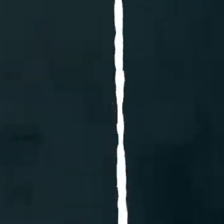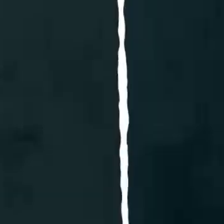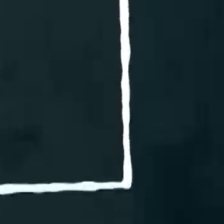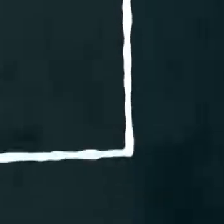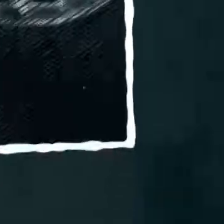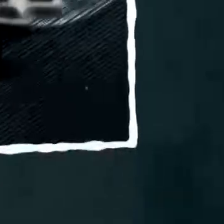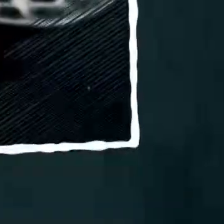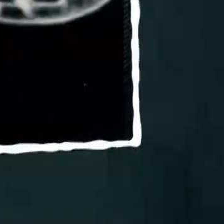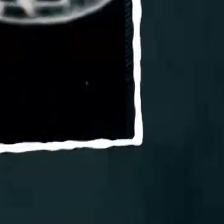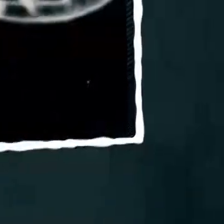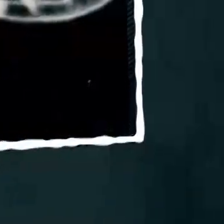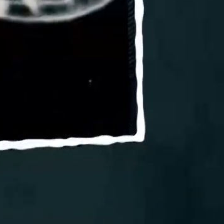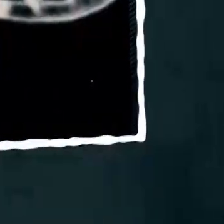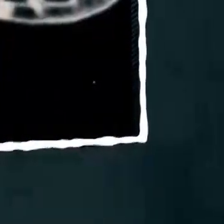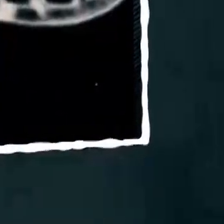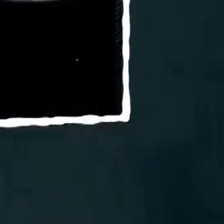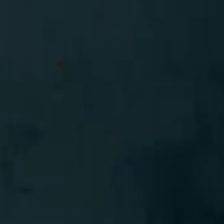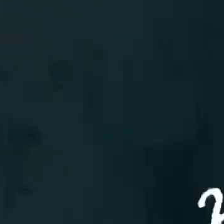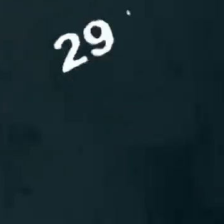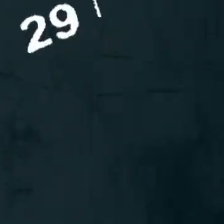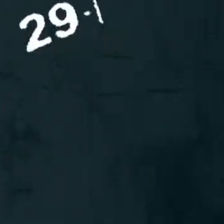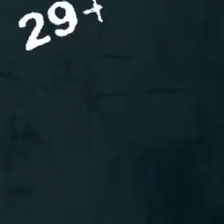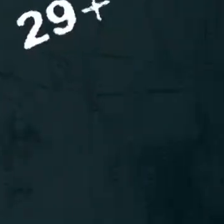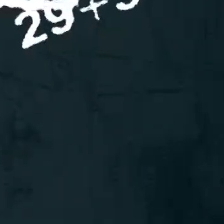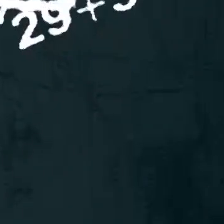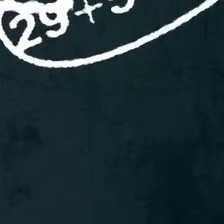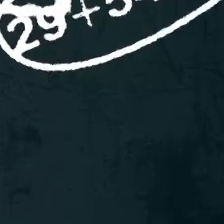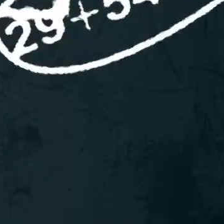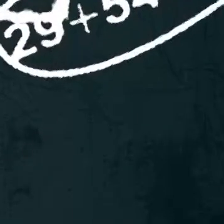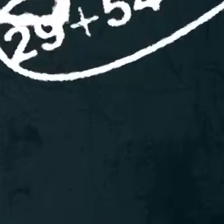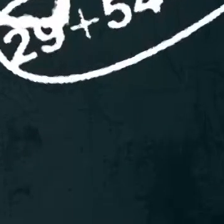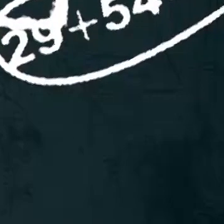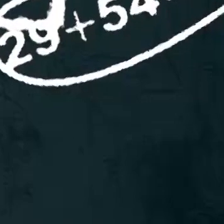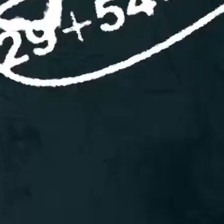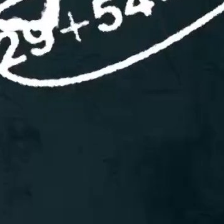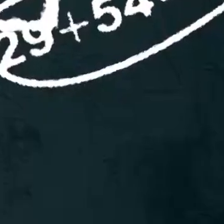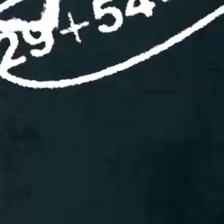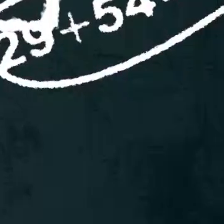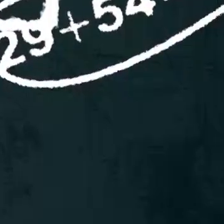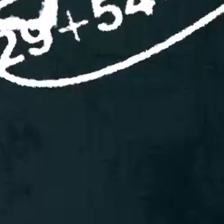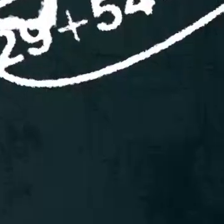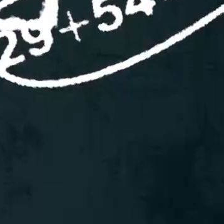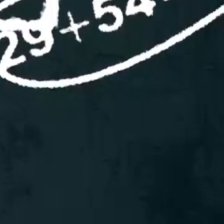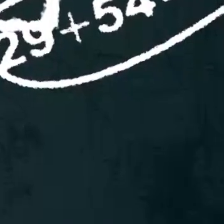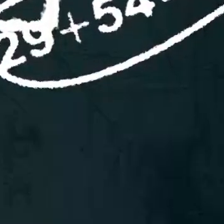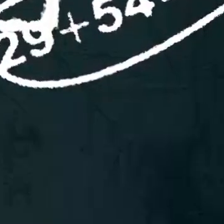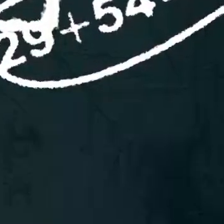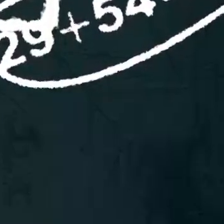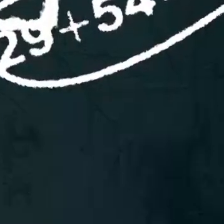Welcome to Study Time, a televised home learning program produced by Rwanda Basic Education